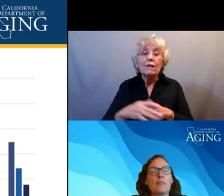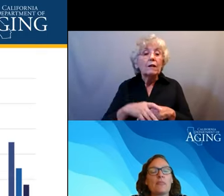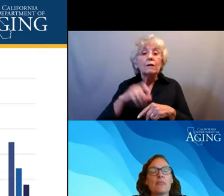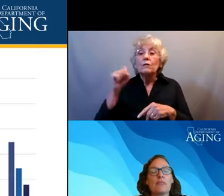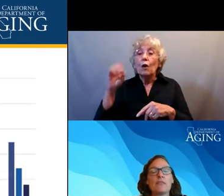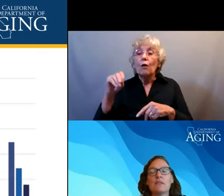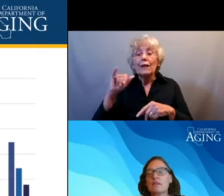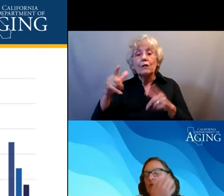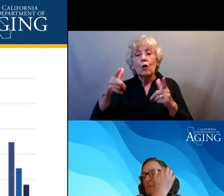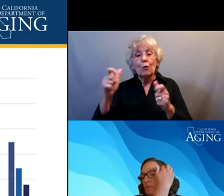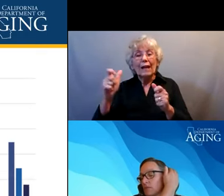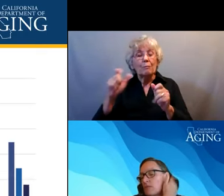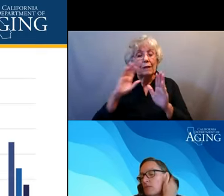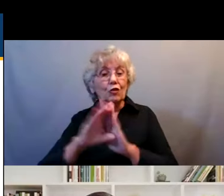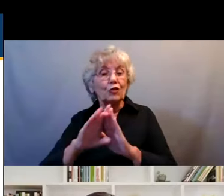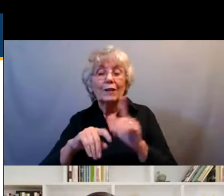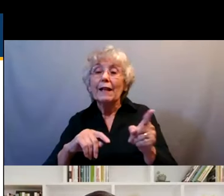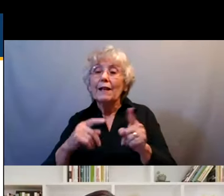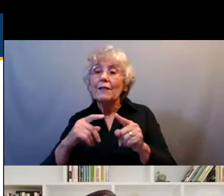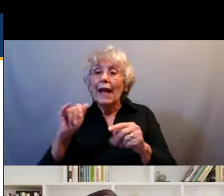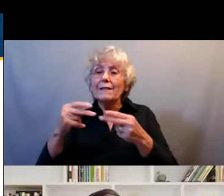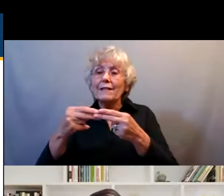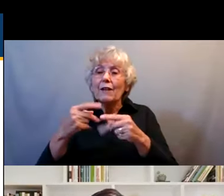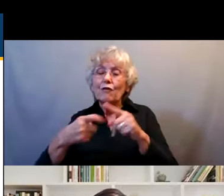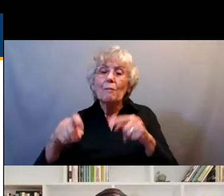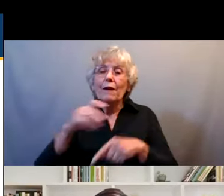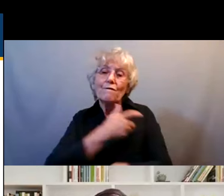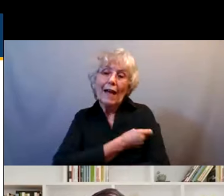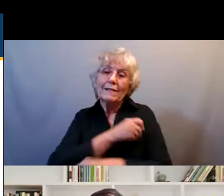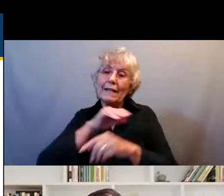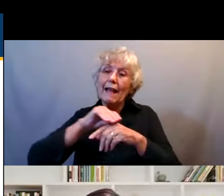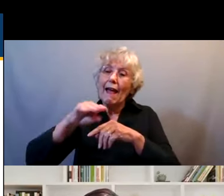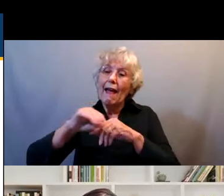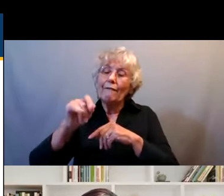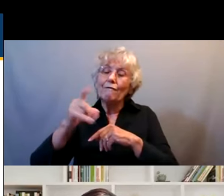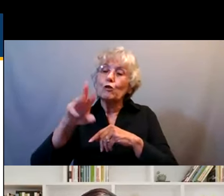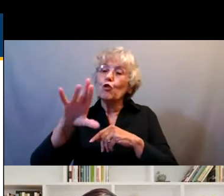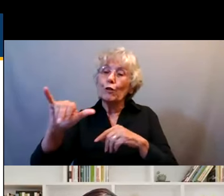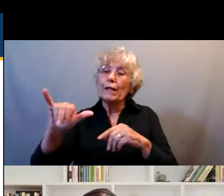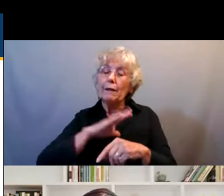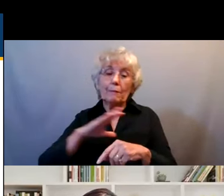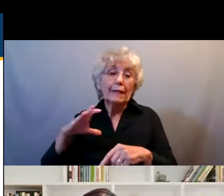just a real quick snapshot. This is a slide that was from the Vaccine Advisory Committee.